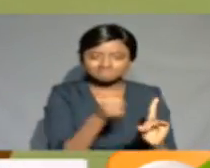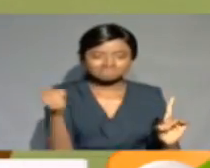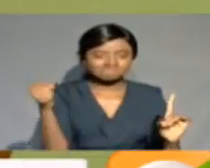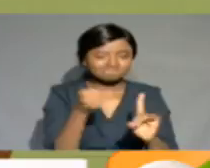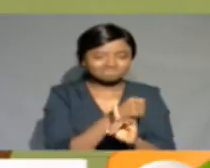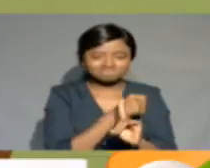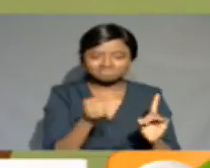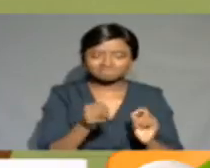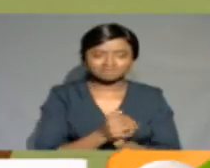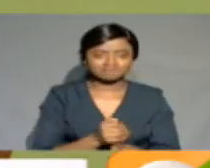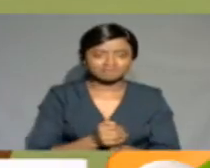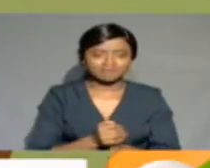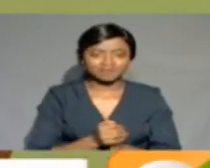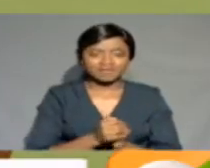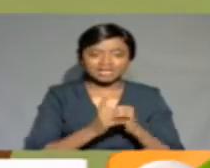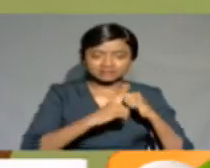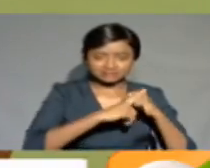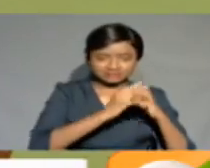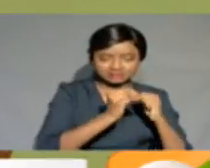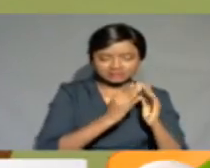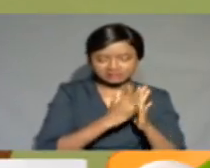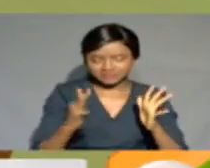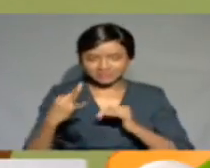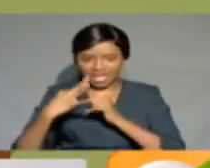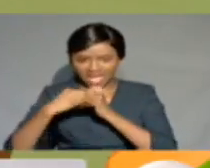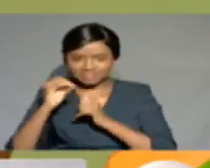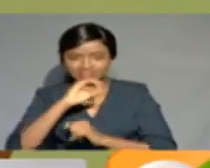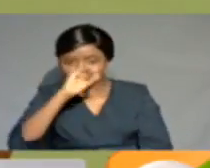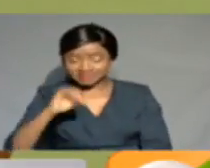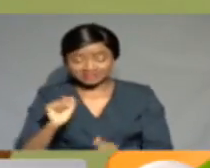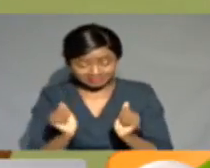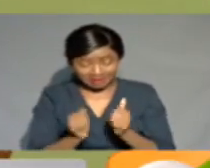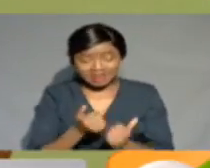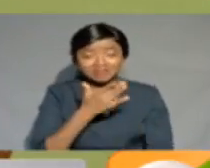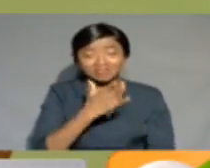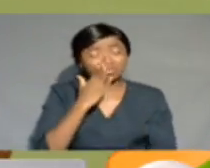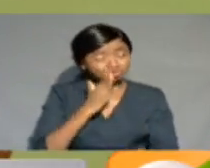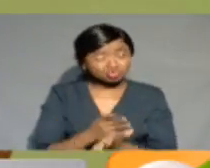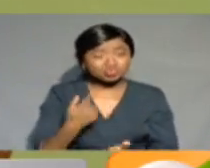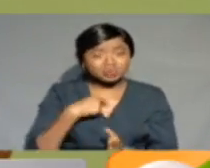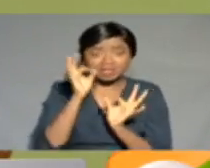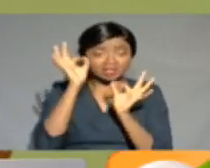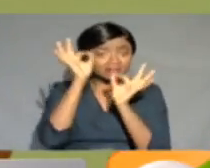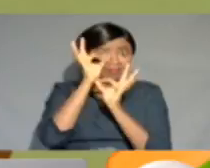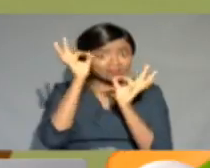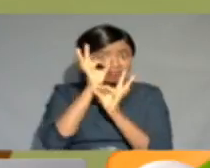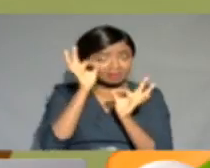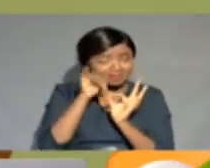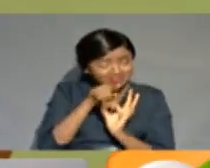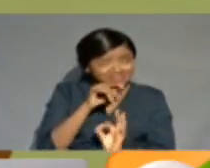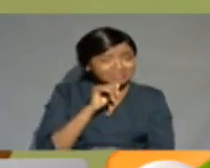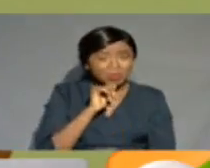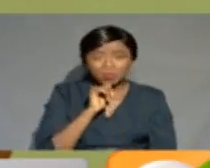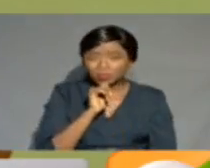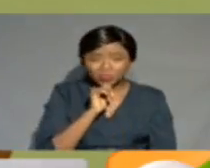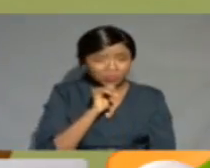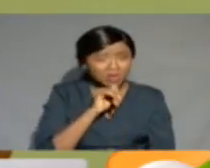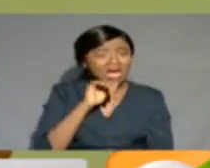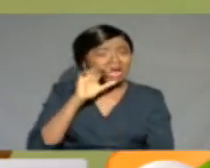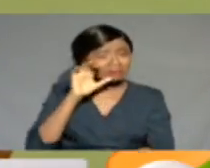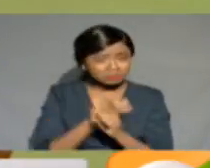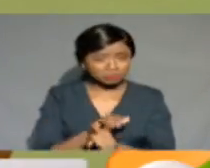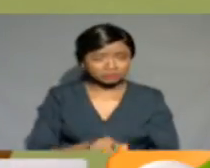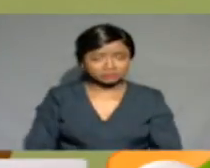between 60% and 80%. And we were very, very surprised that it was that very, very high.